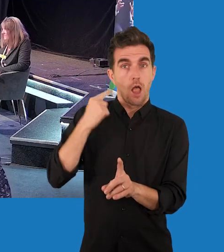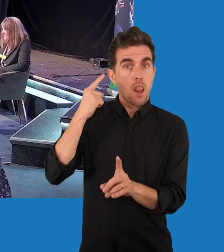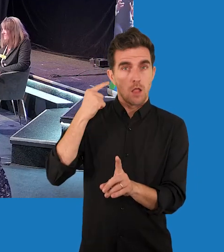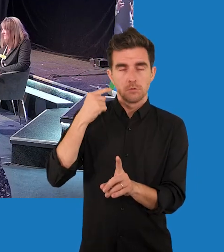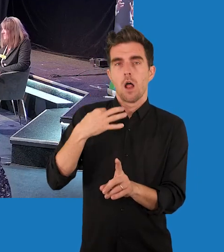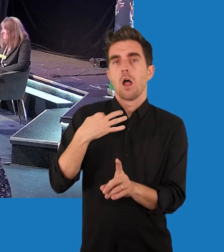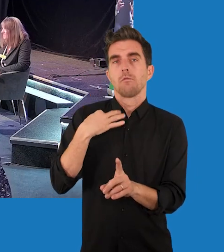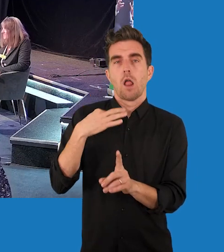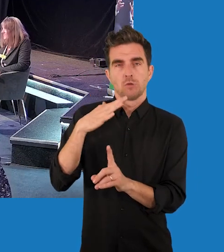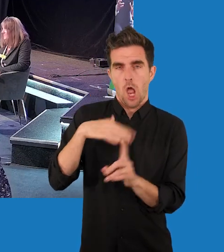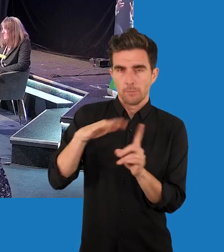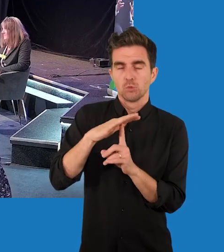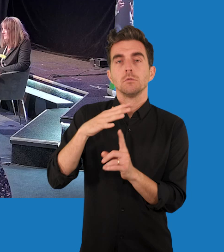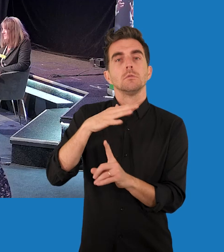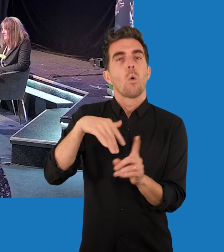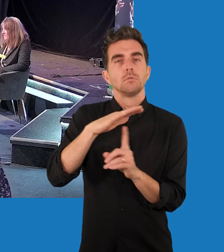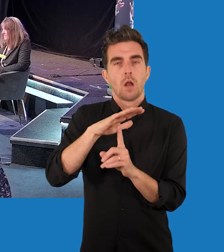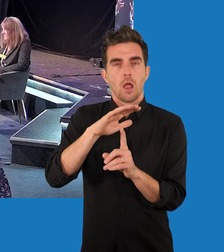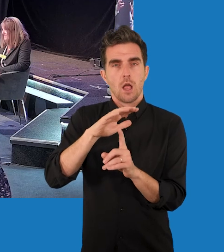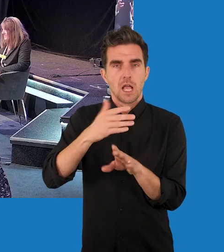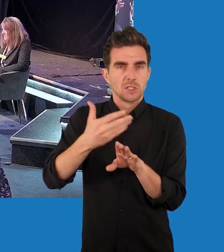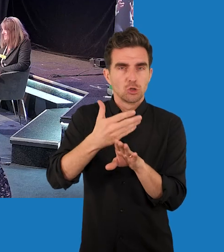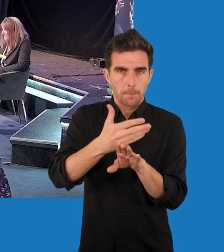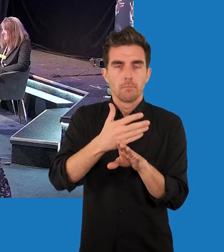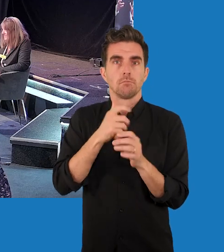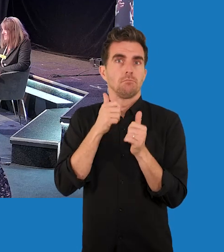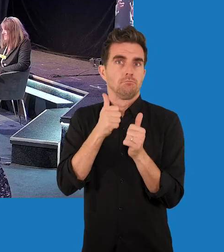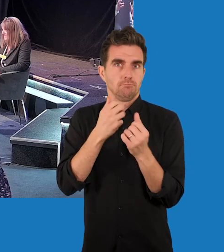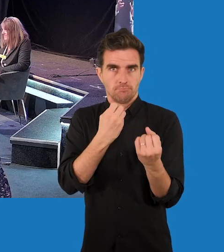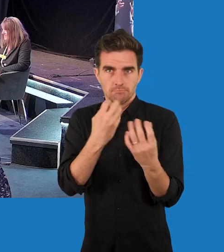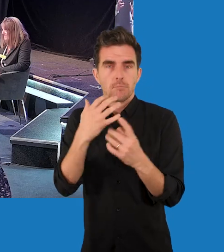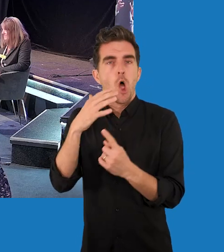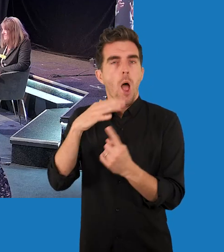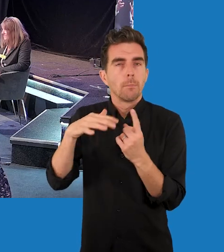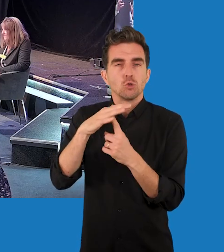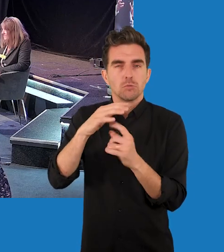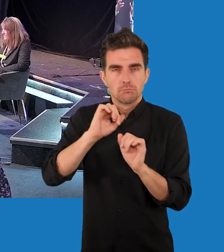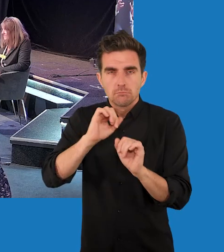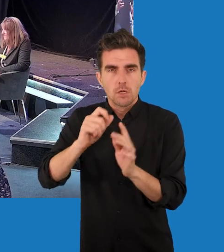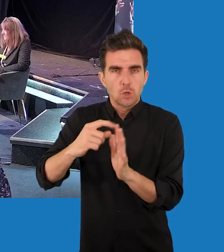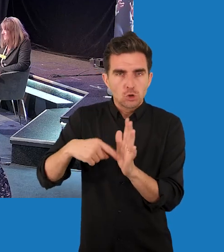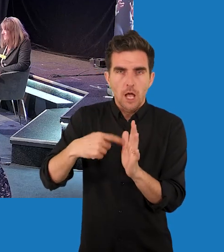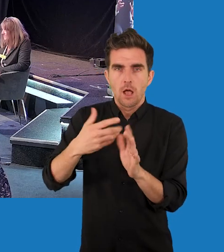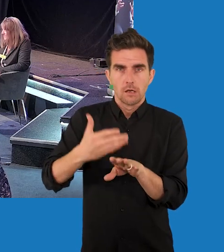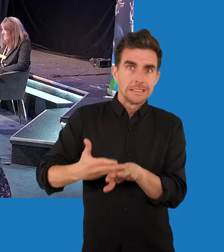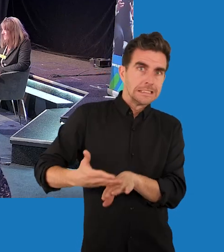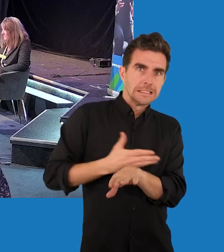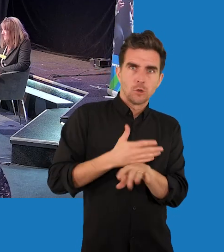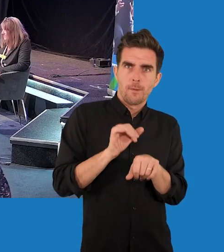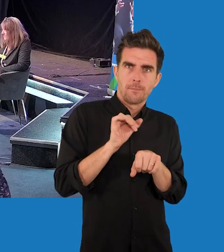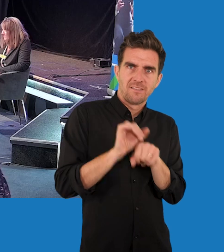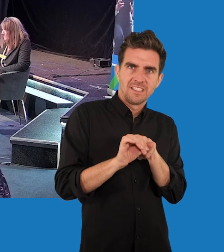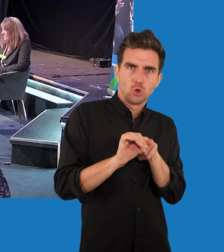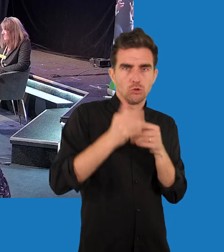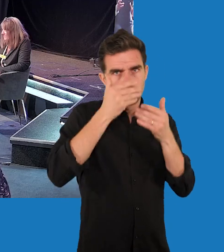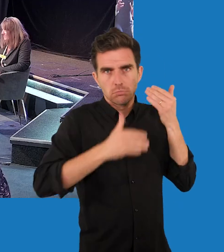London Voluntary Community and Social Enterprise Sector Alliance. It was great to hear from the community-based projects,